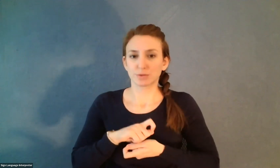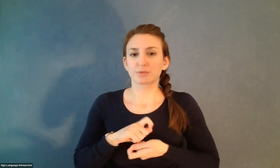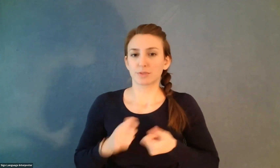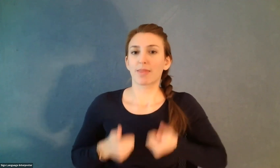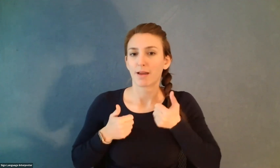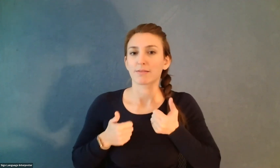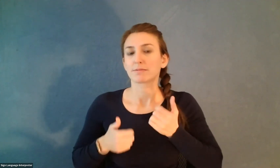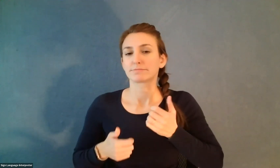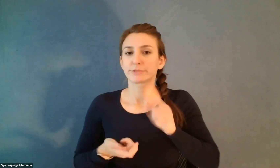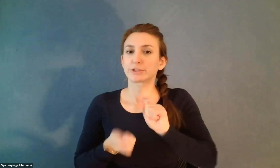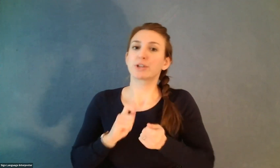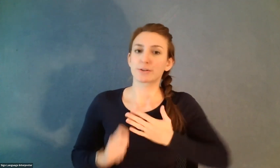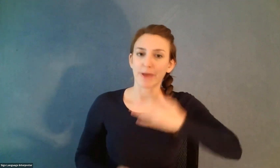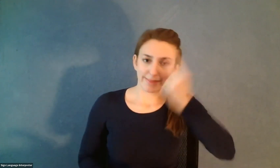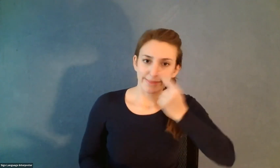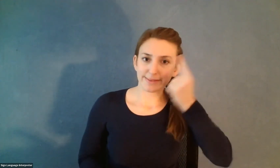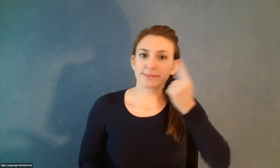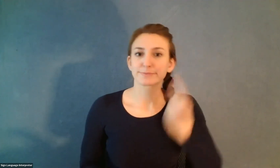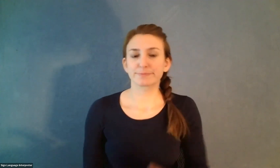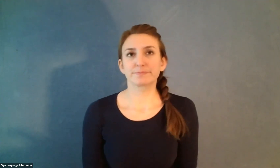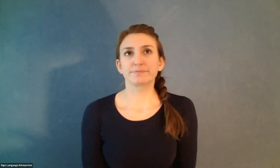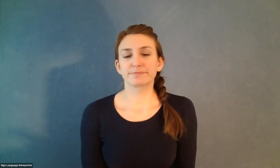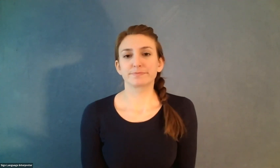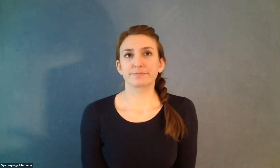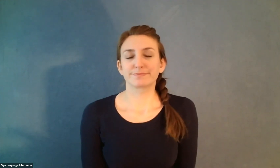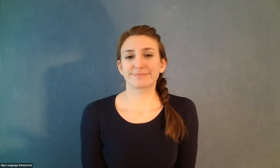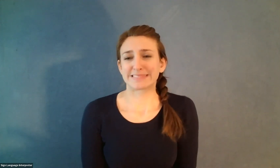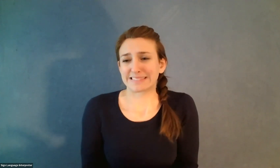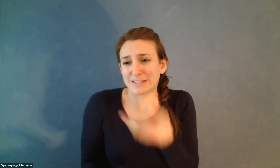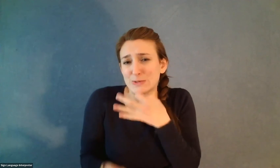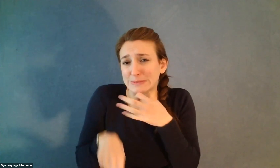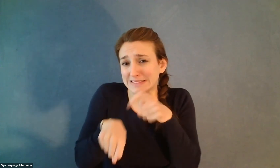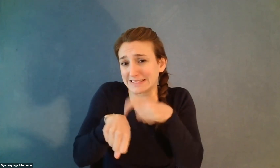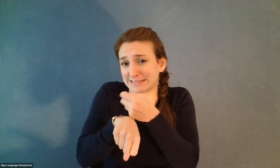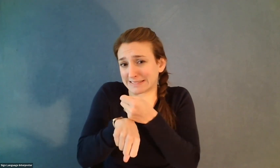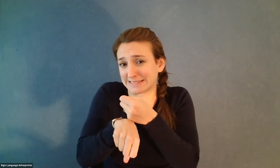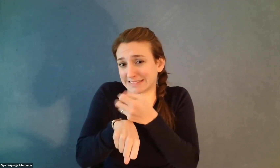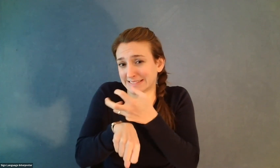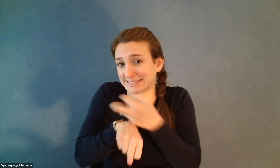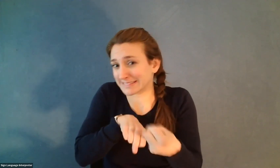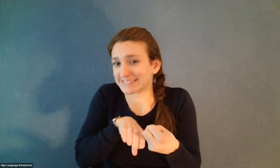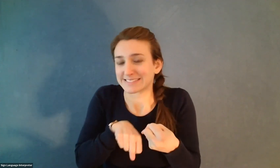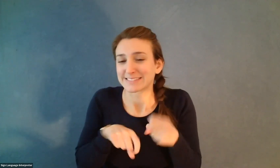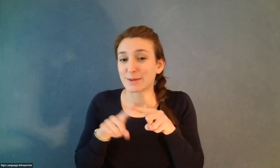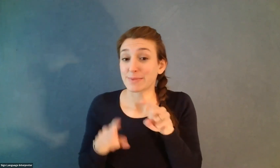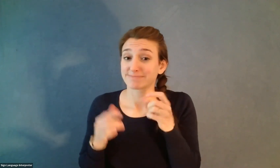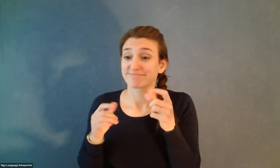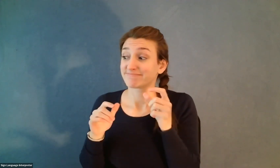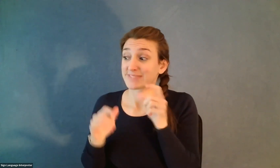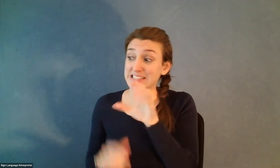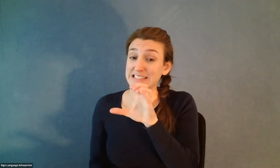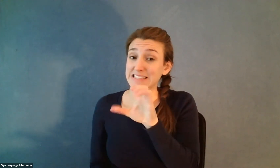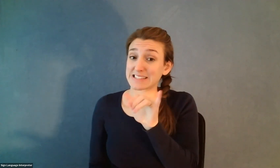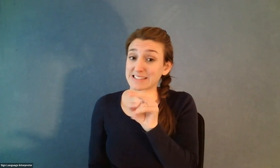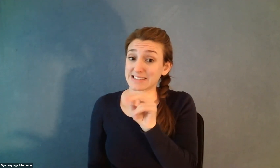world. Cynthia, I know we are close to out of time, but I guarantee you everyone wants to hear what you have to say. If you want to